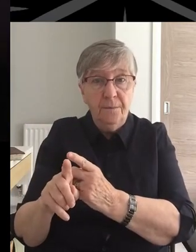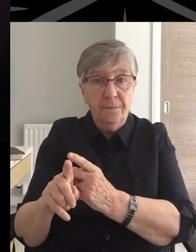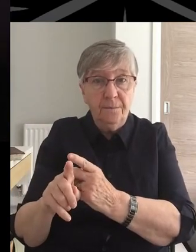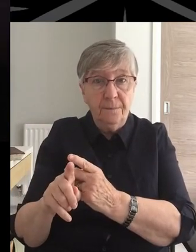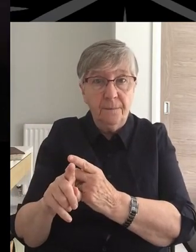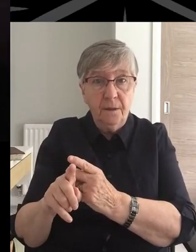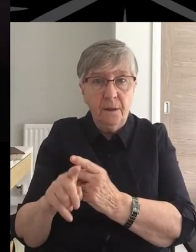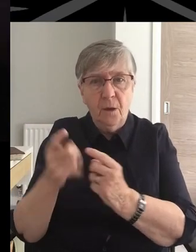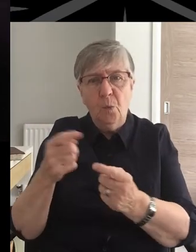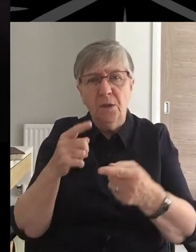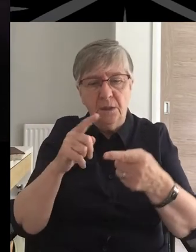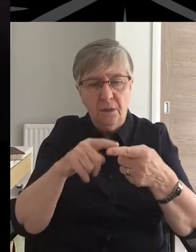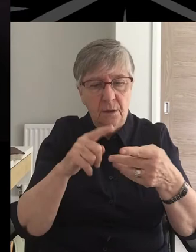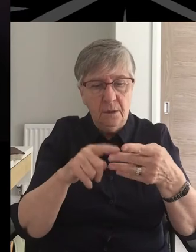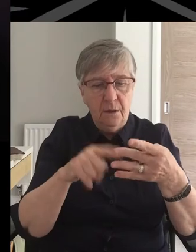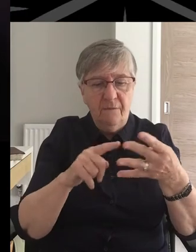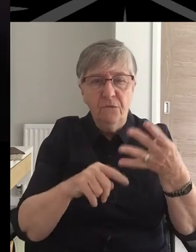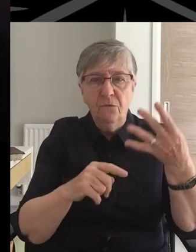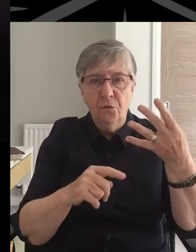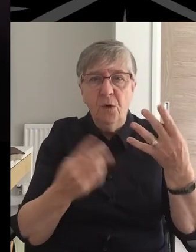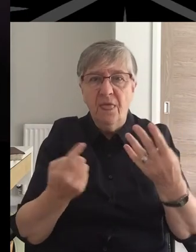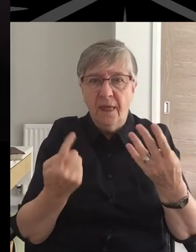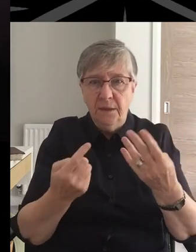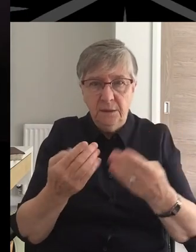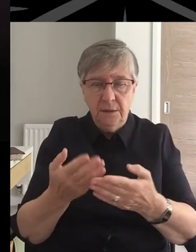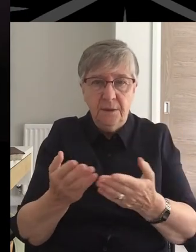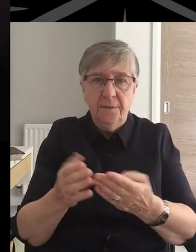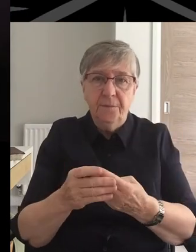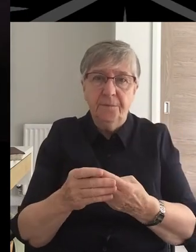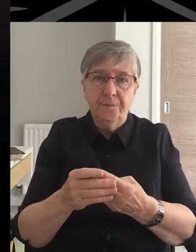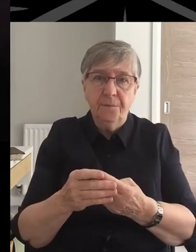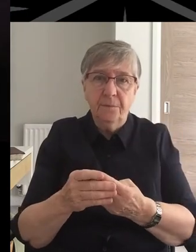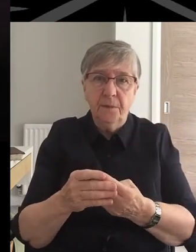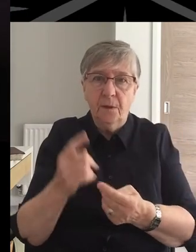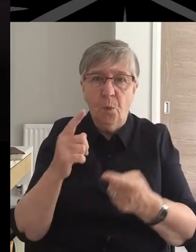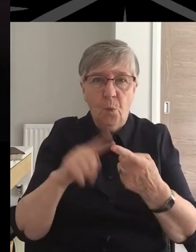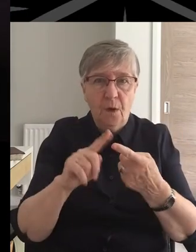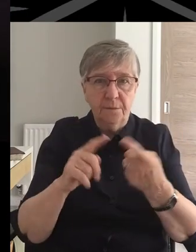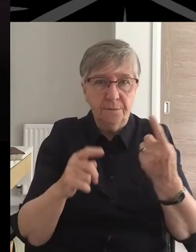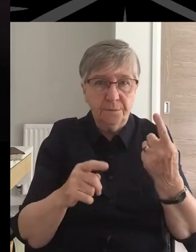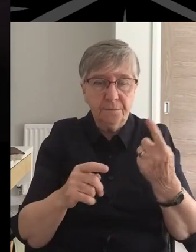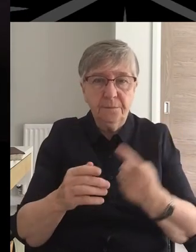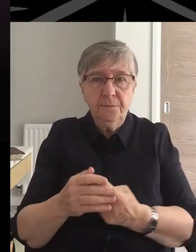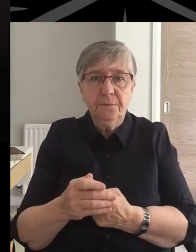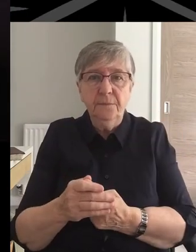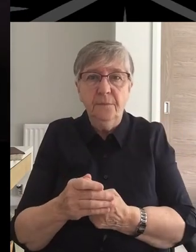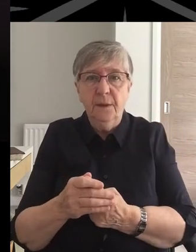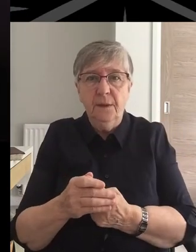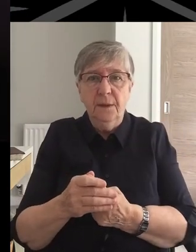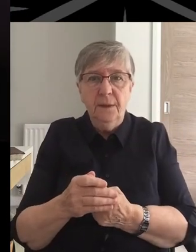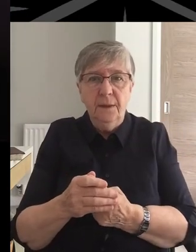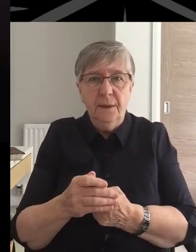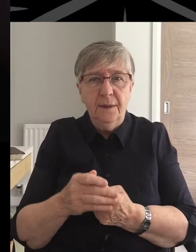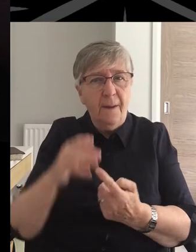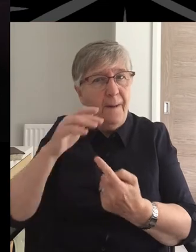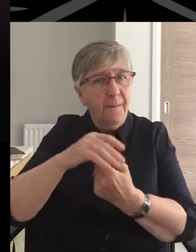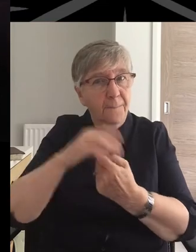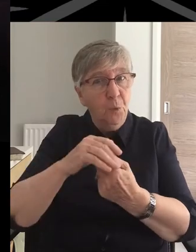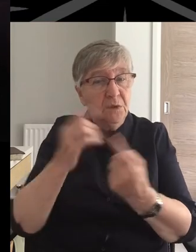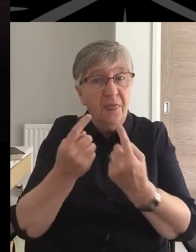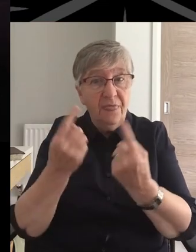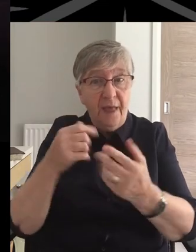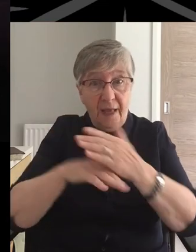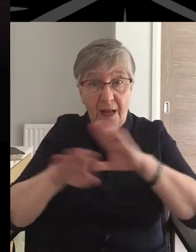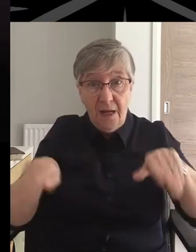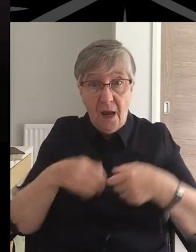Now, I want to underline four things in conclusion. One, the key issue in our